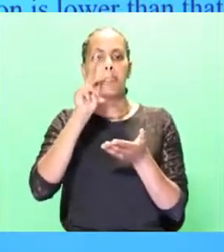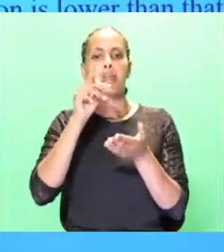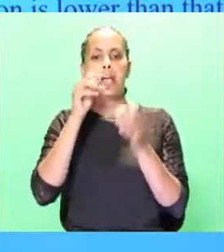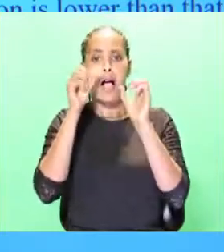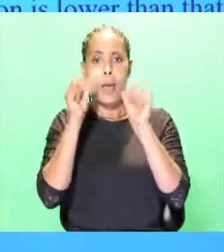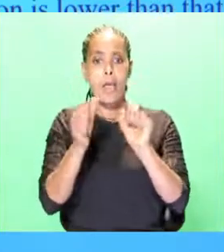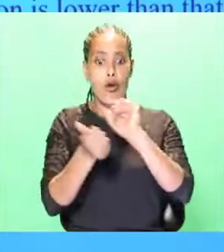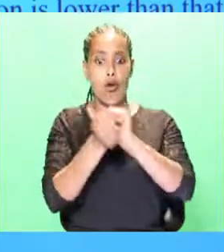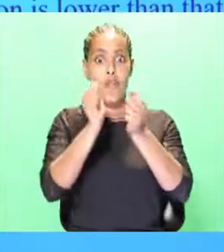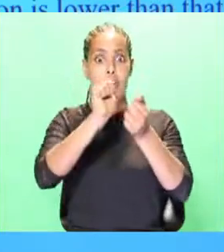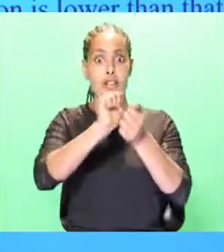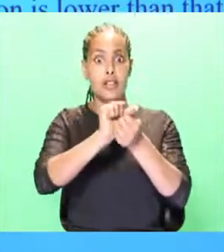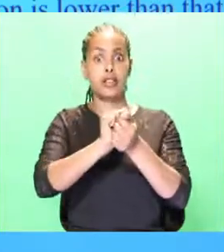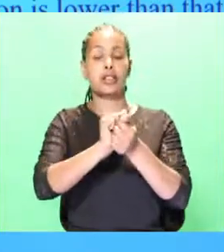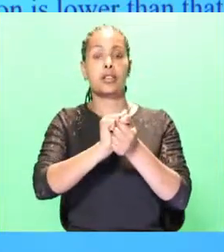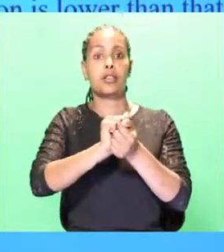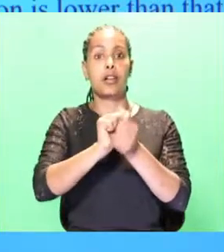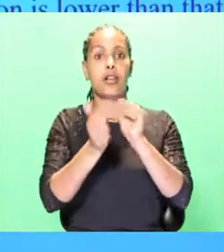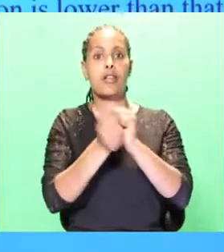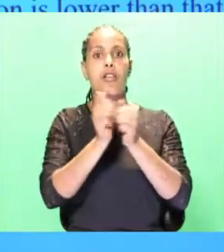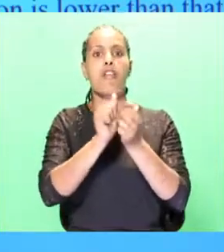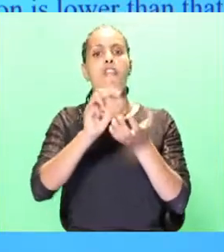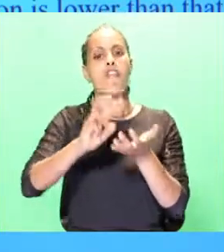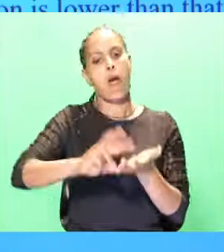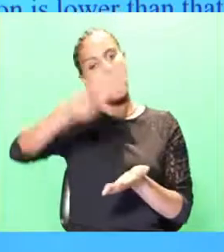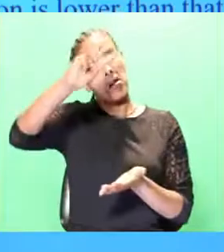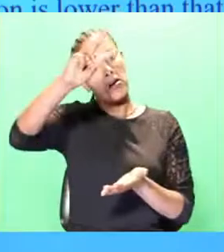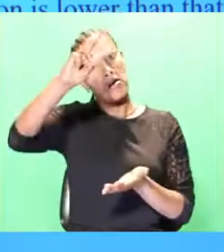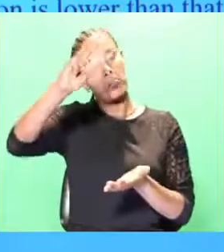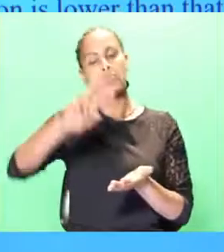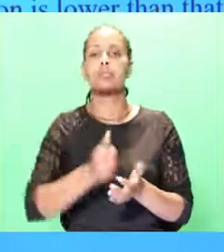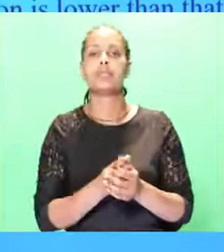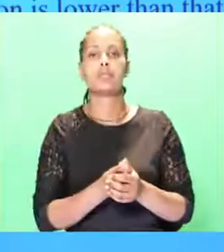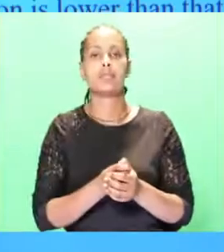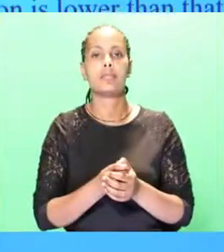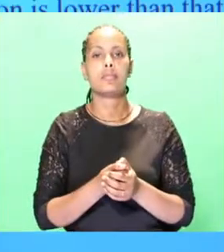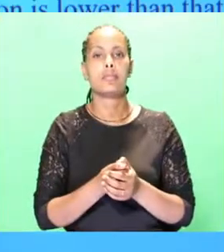be converted into vapor.